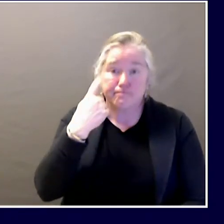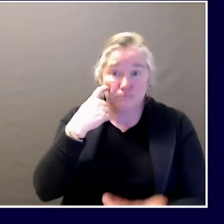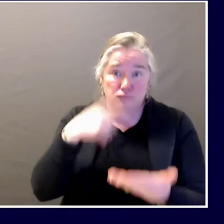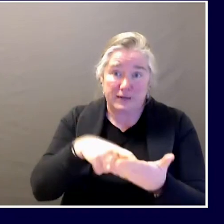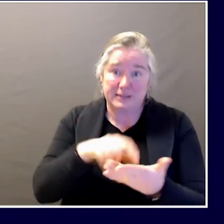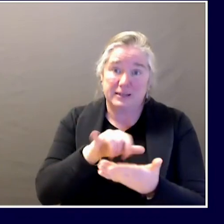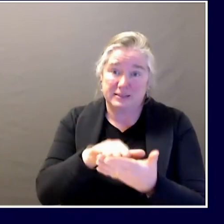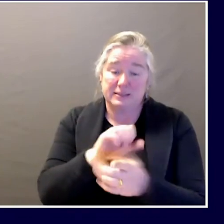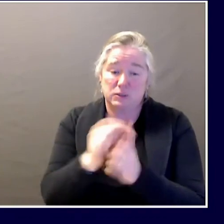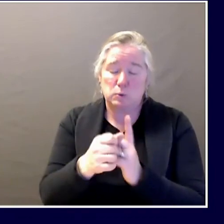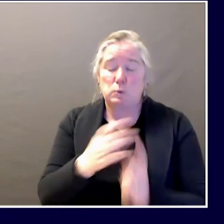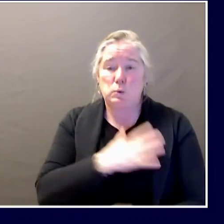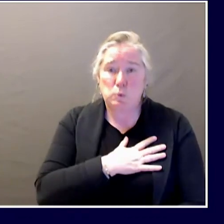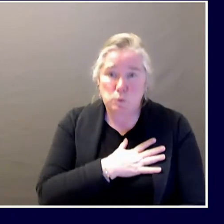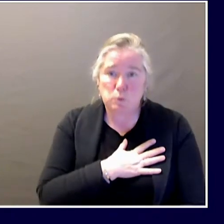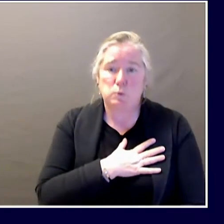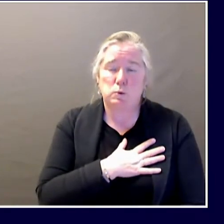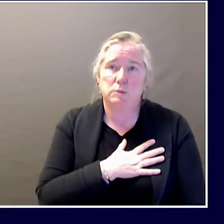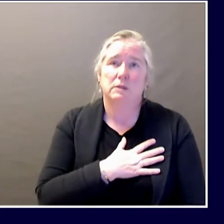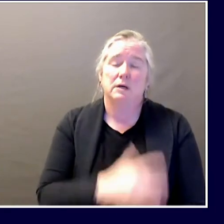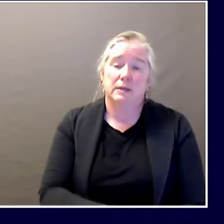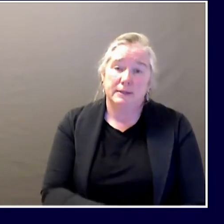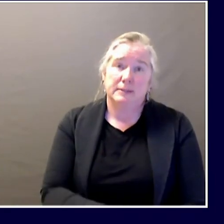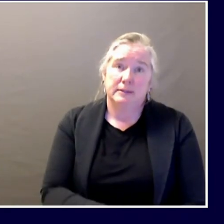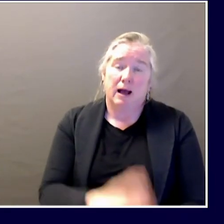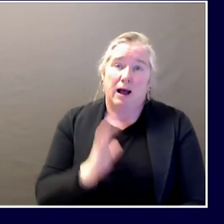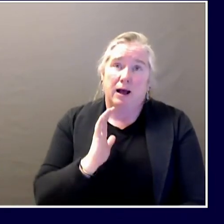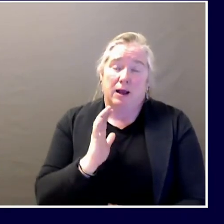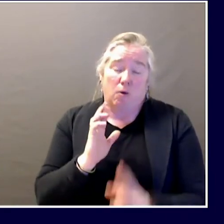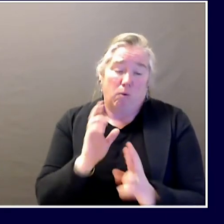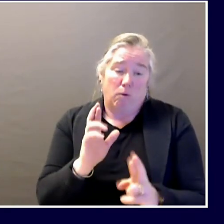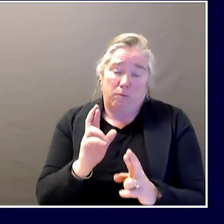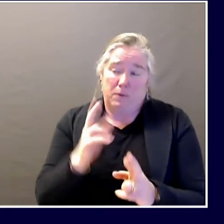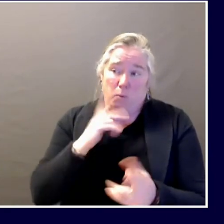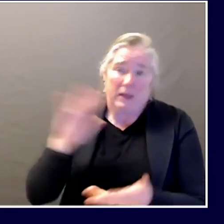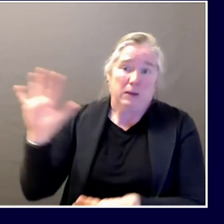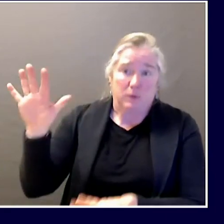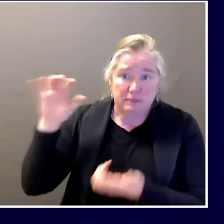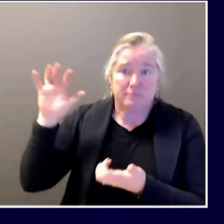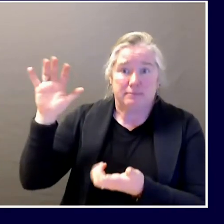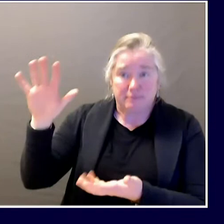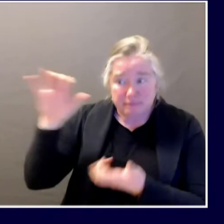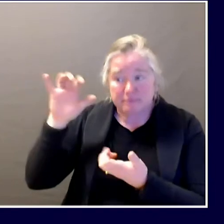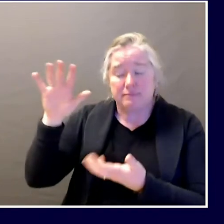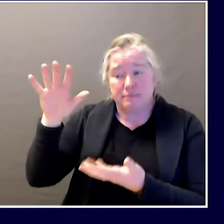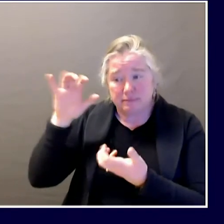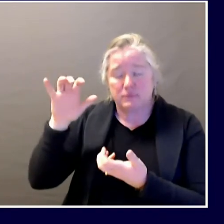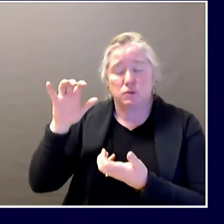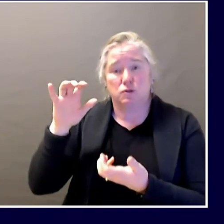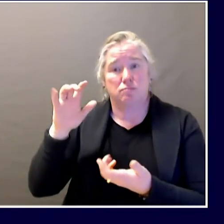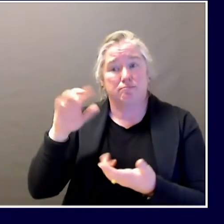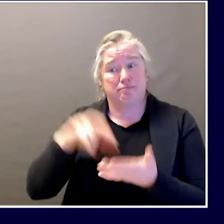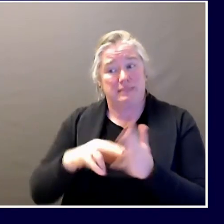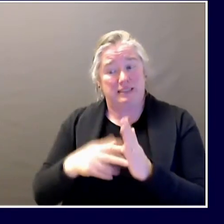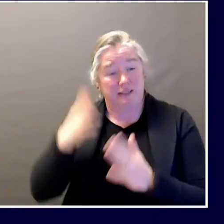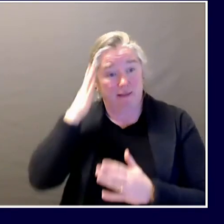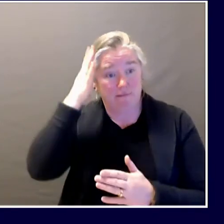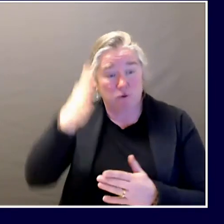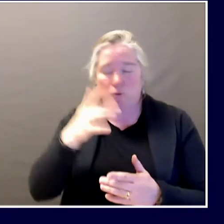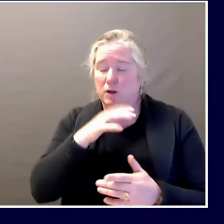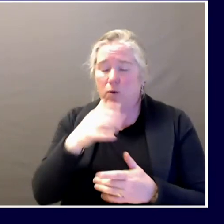hopefully the vaccine supply will ease and grow significantly so we don't have to make this choice in the near future.